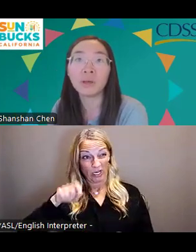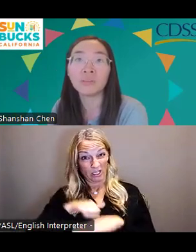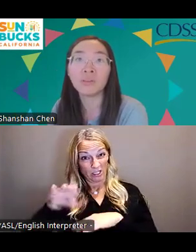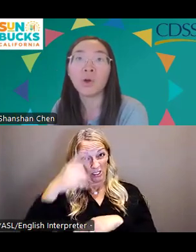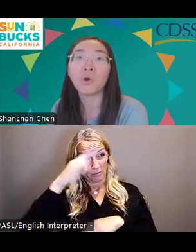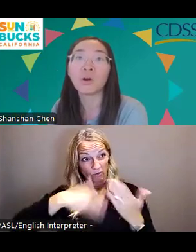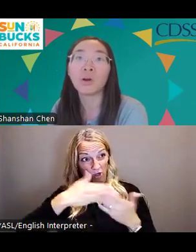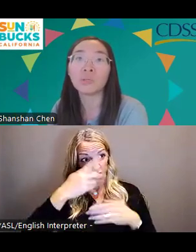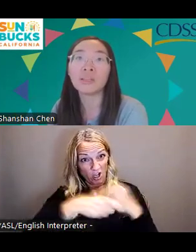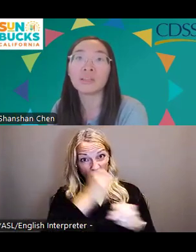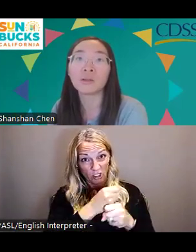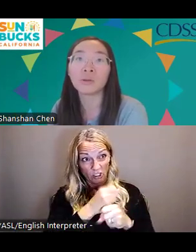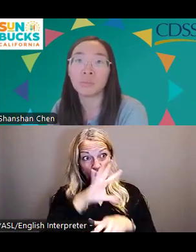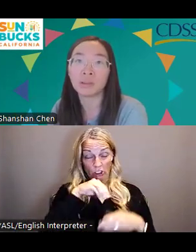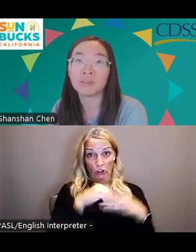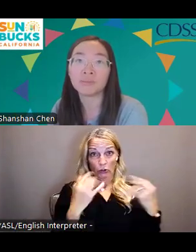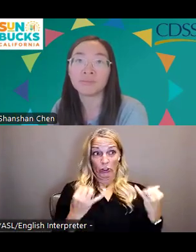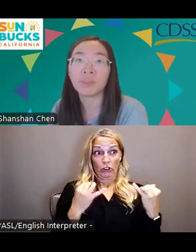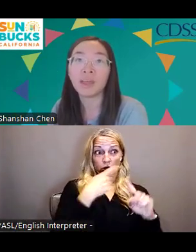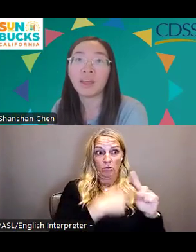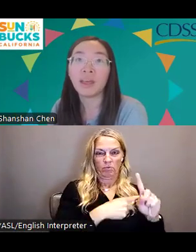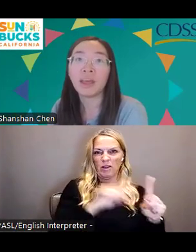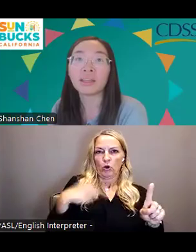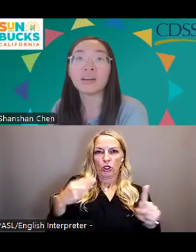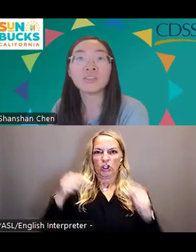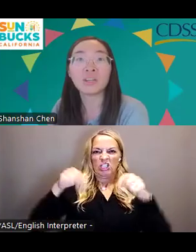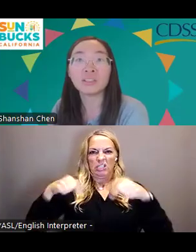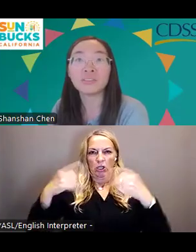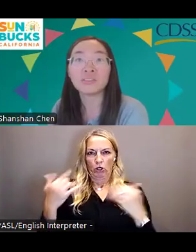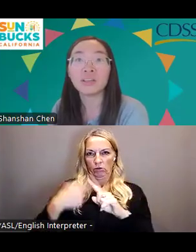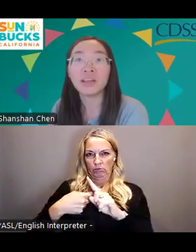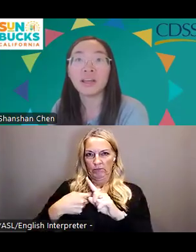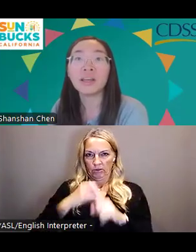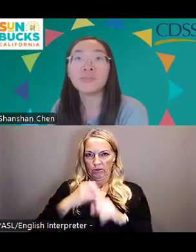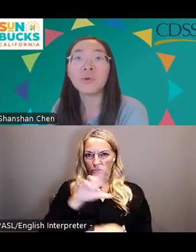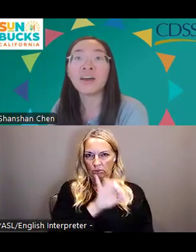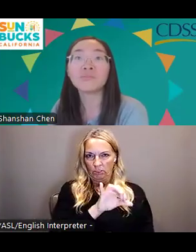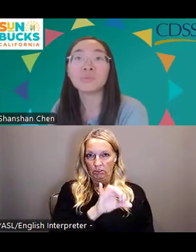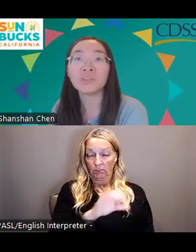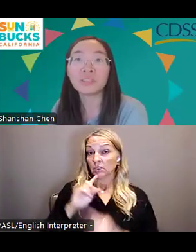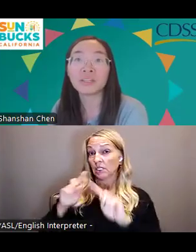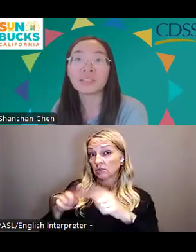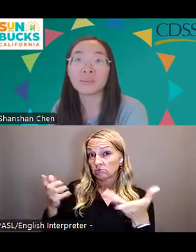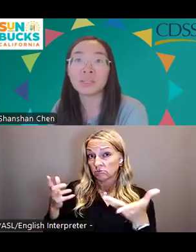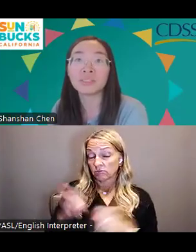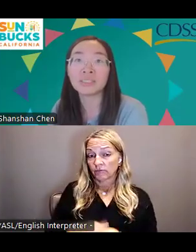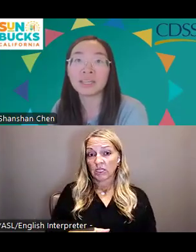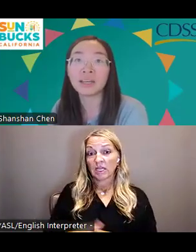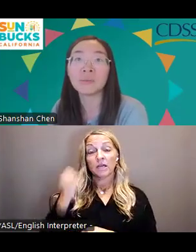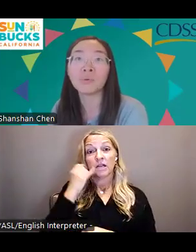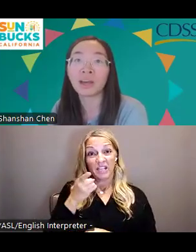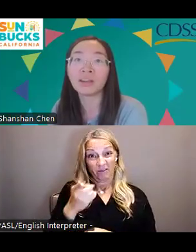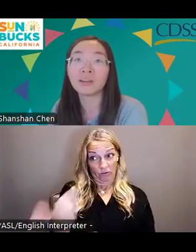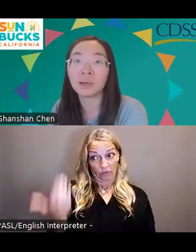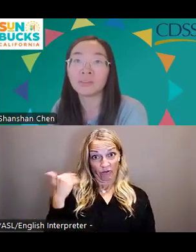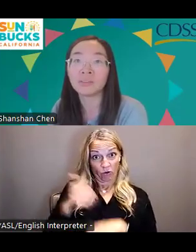the current month, or only the current month? And the answer is, if you have previously submitted